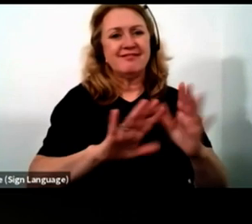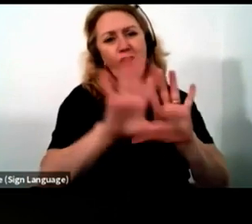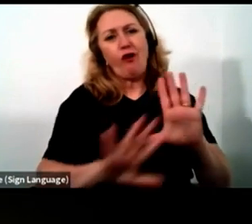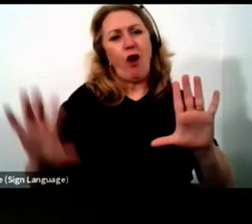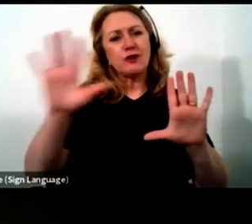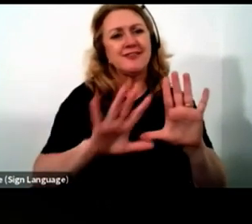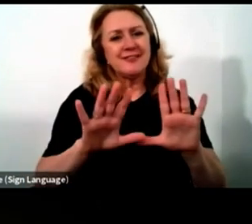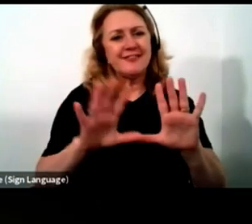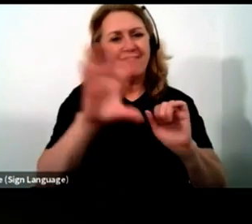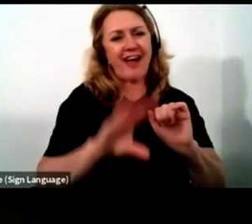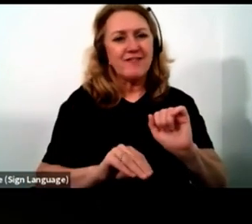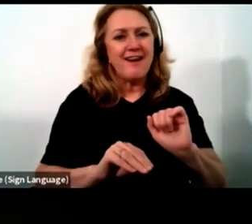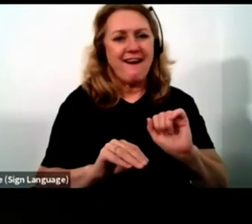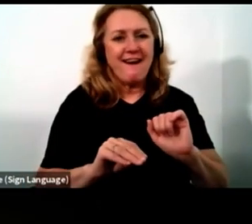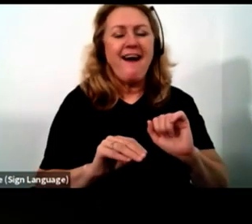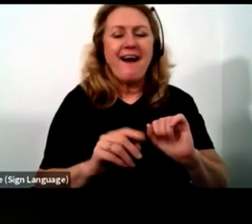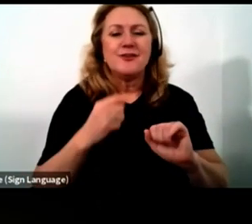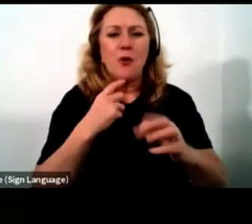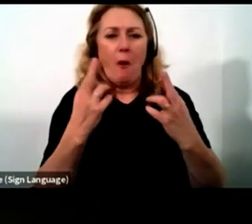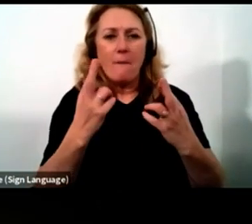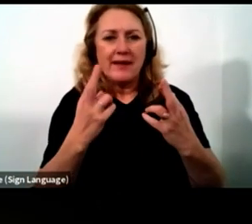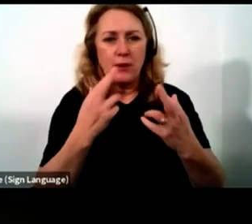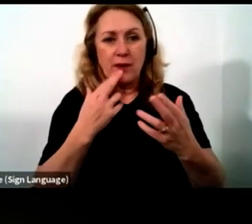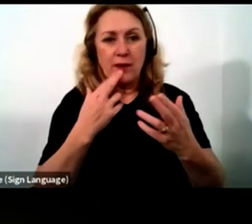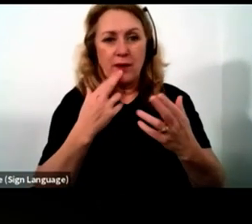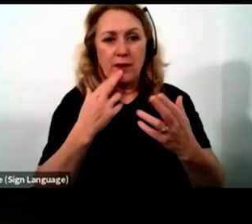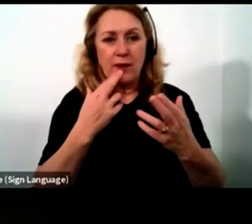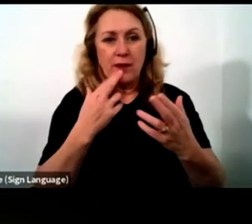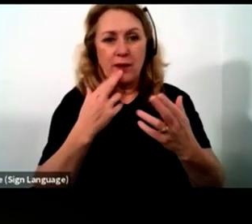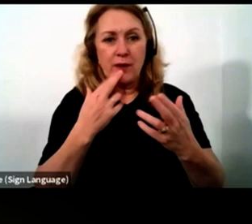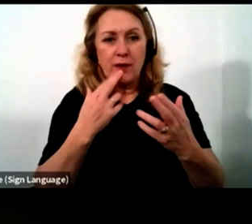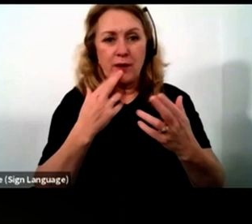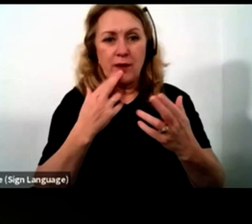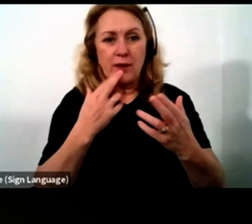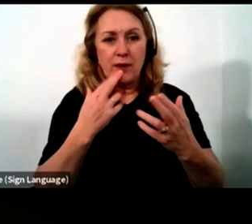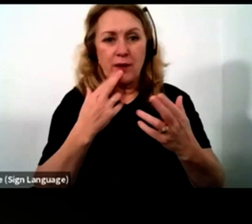in which we are able to put them to good use. So